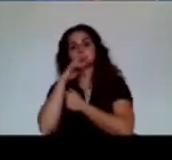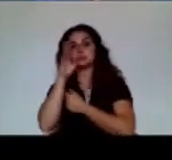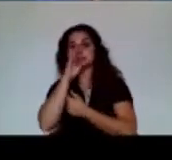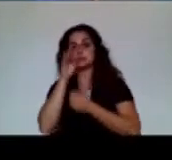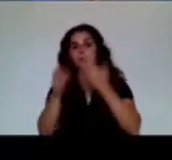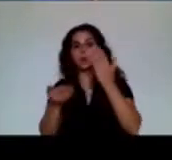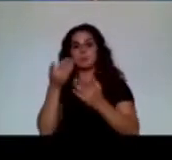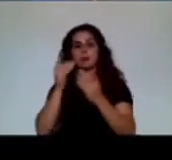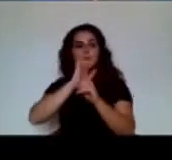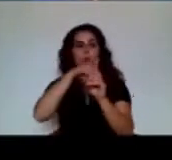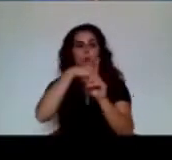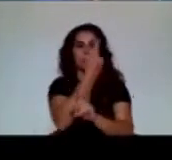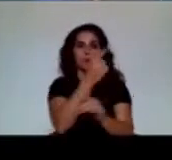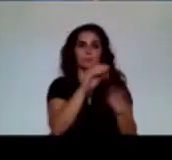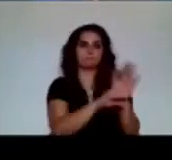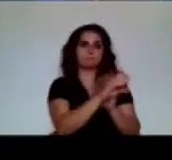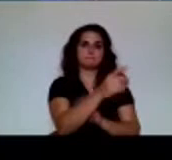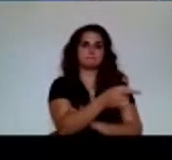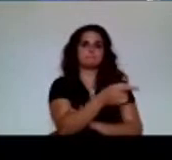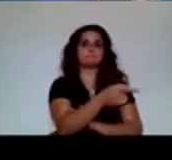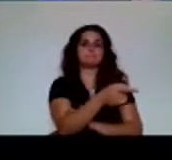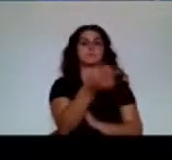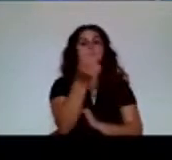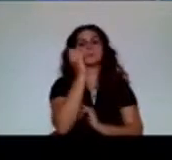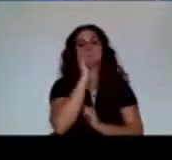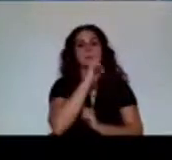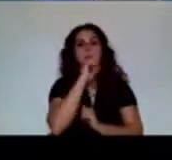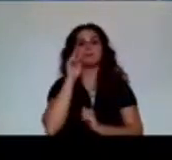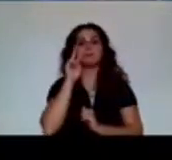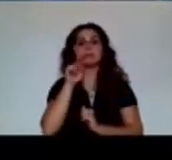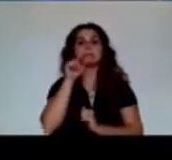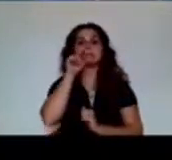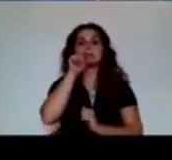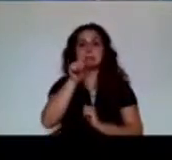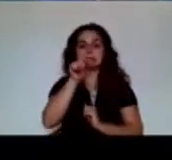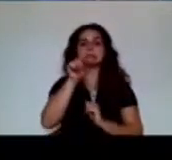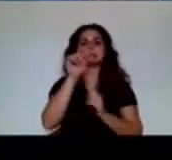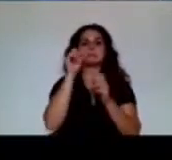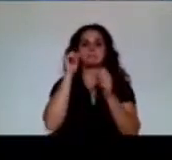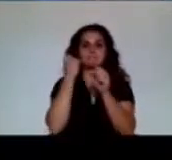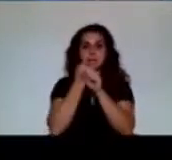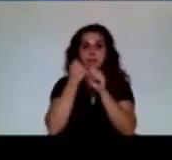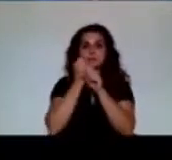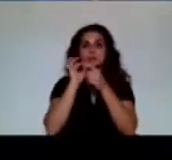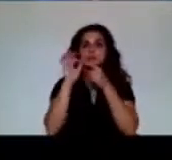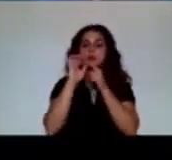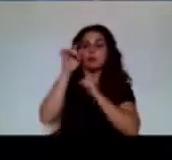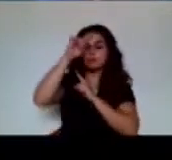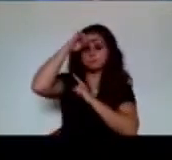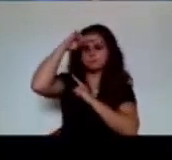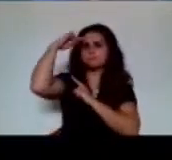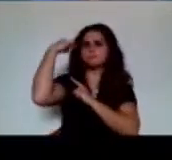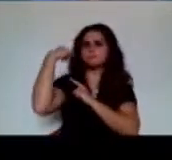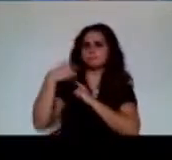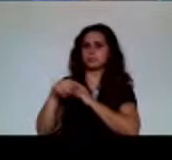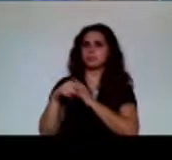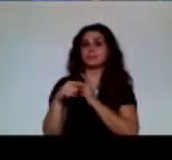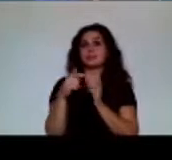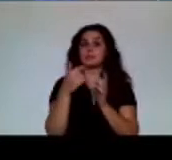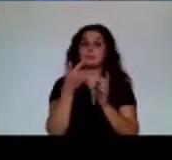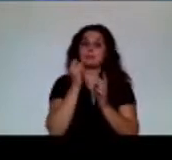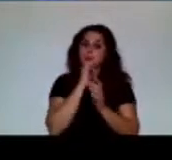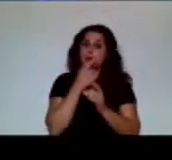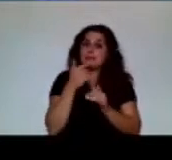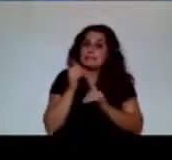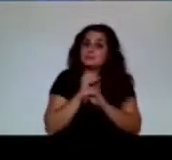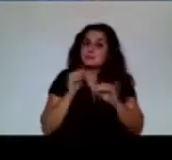other condition. So you can see that in this specific task is very, very difficult, not to say impossible, for children